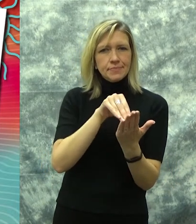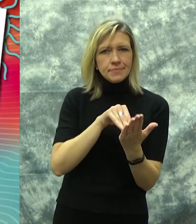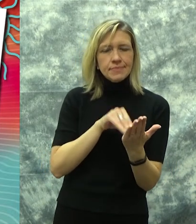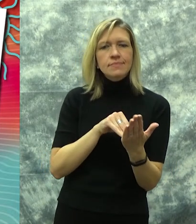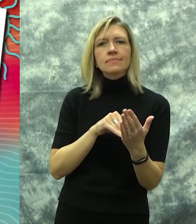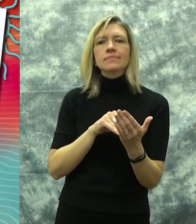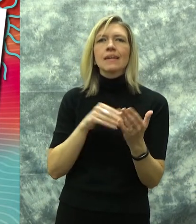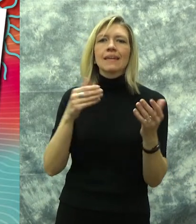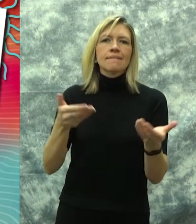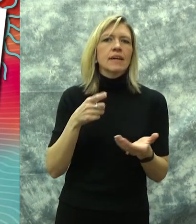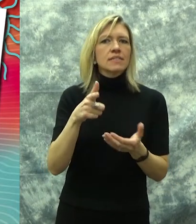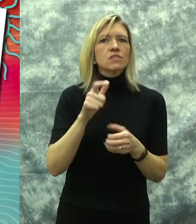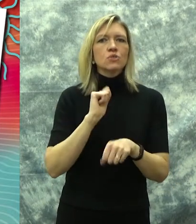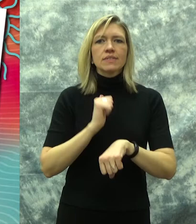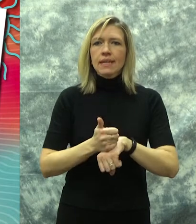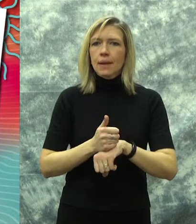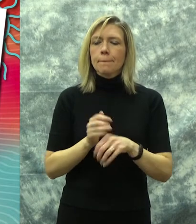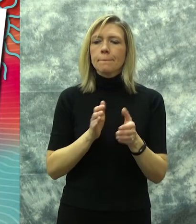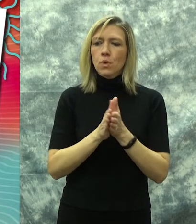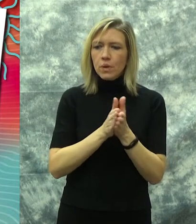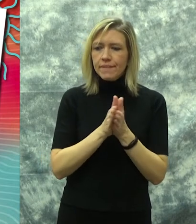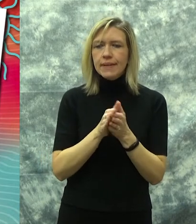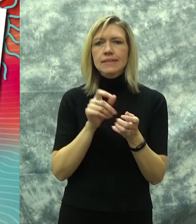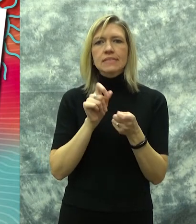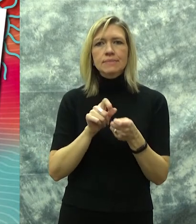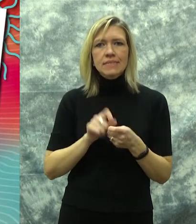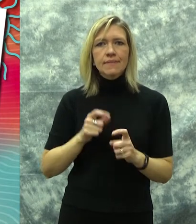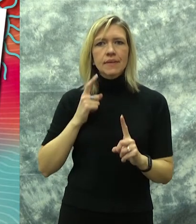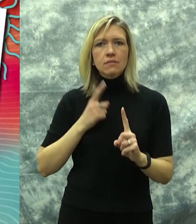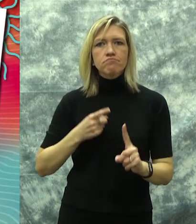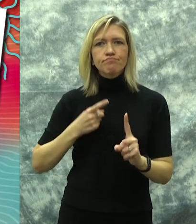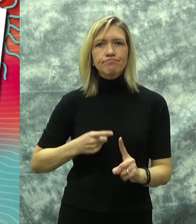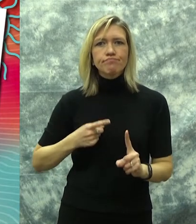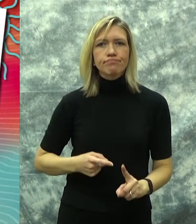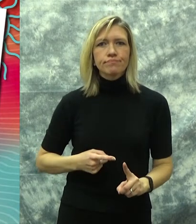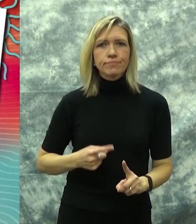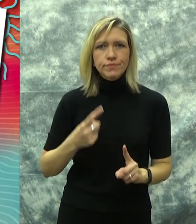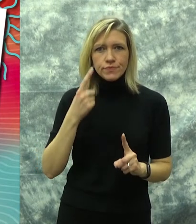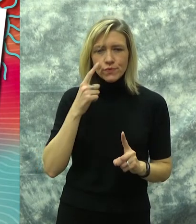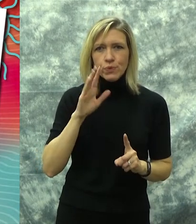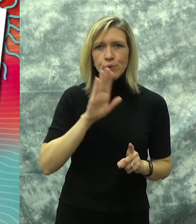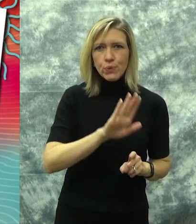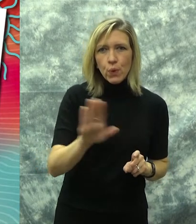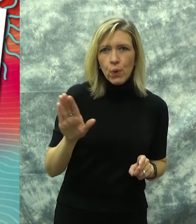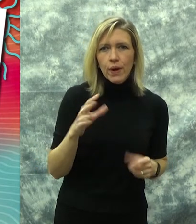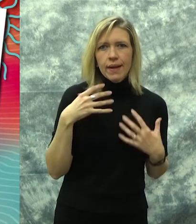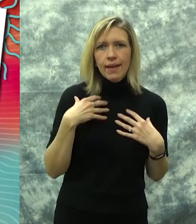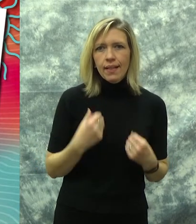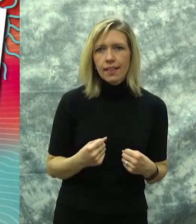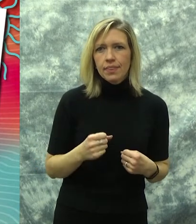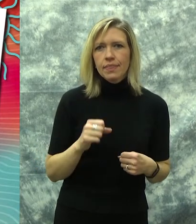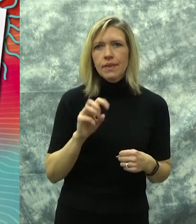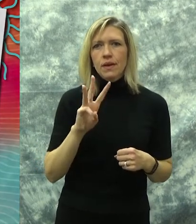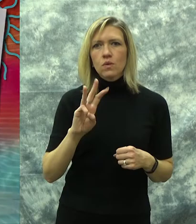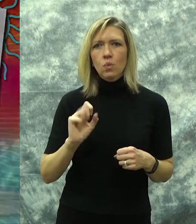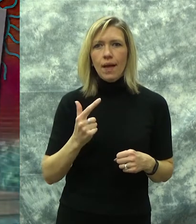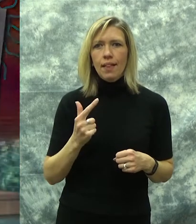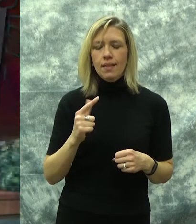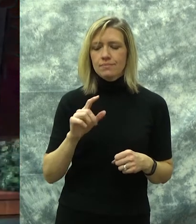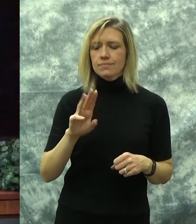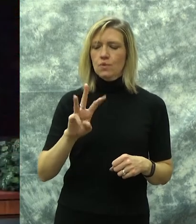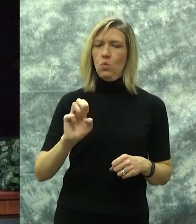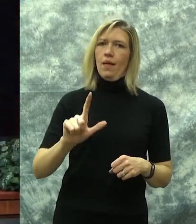specific intentions for what you want to accomplish in your health and well-being this year. And I'll spill it right here in front of God and